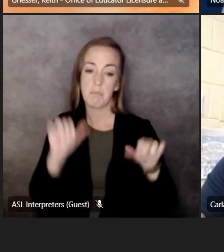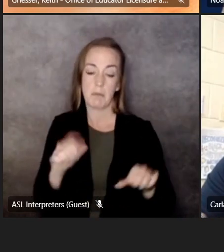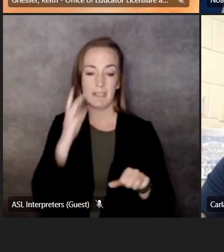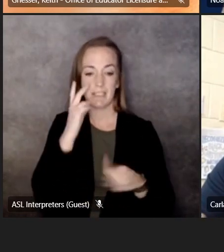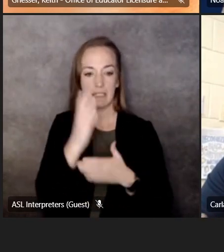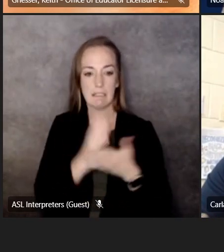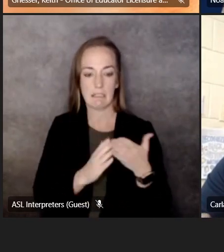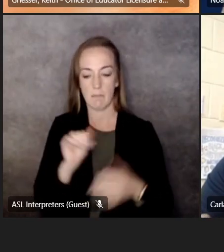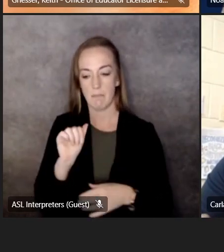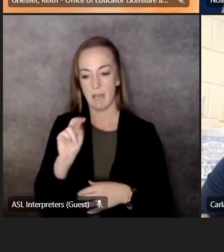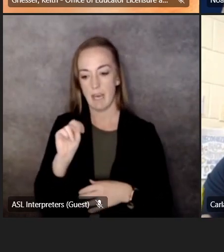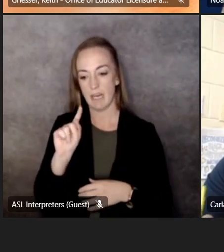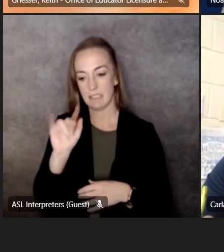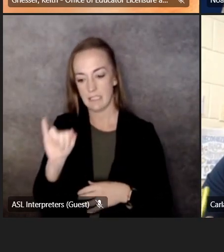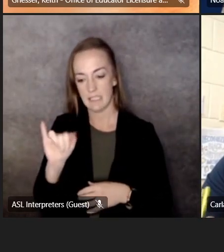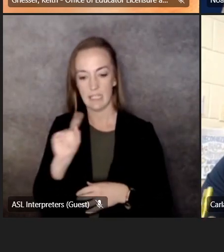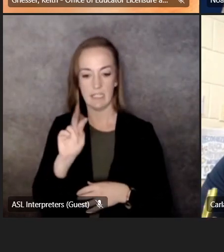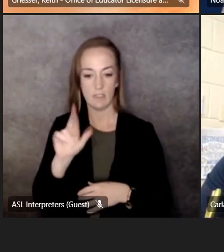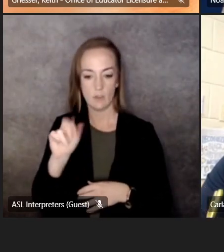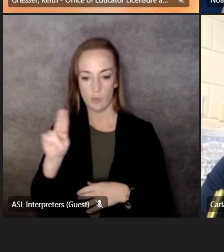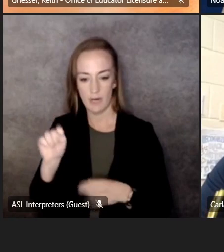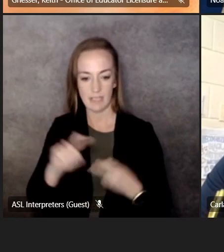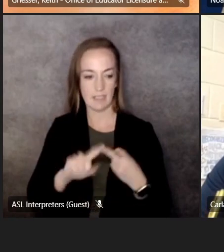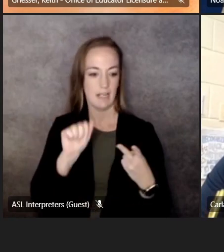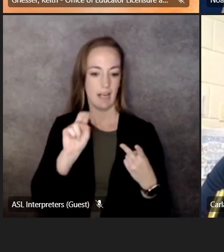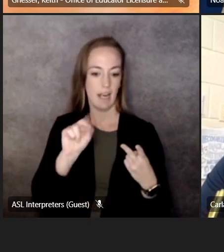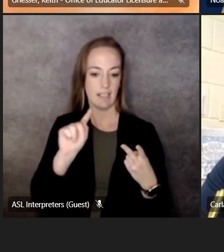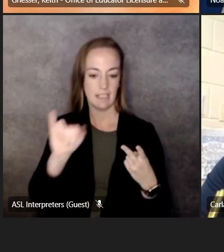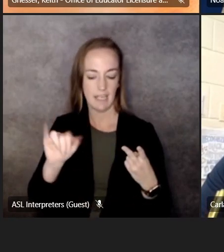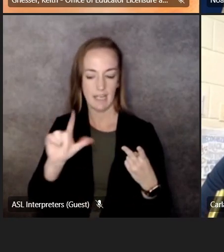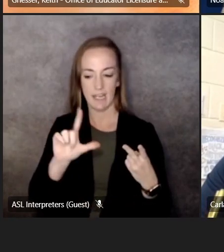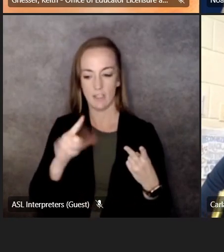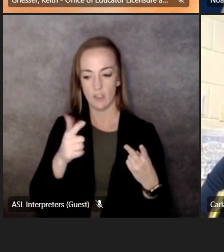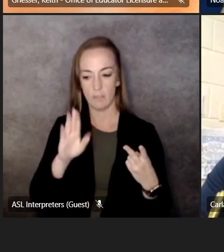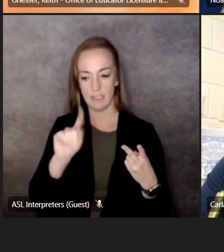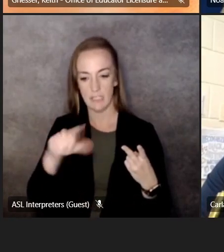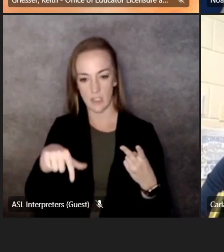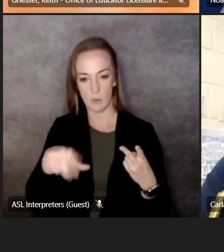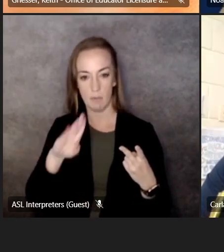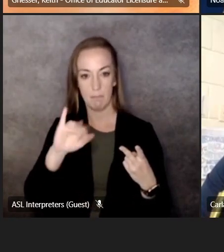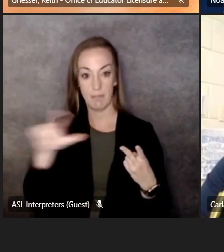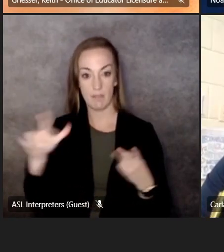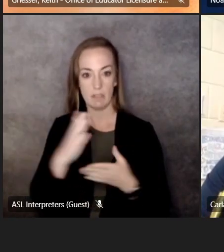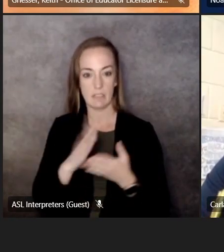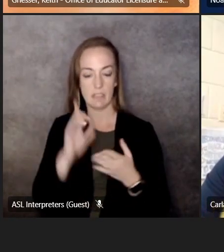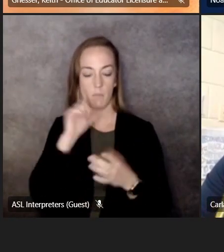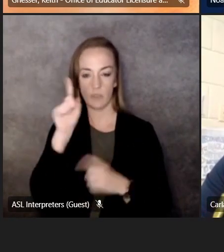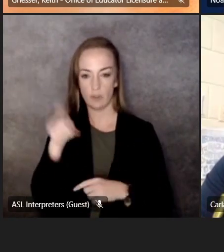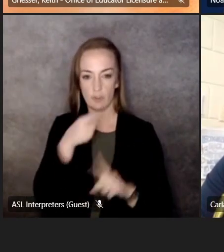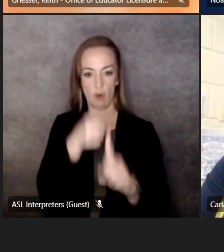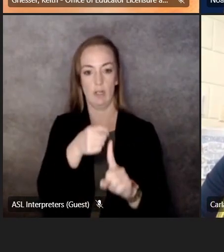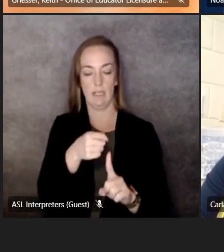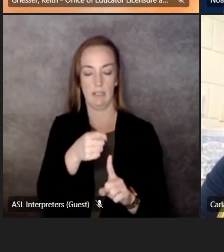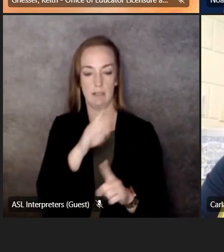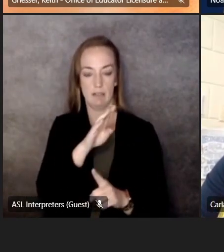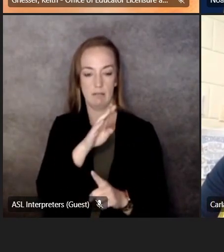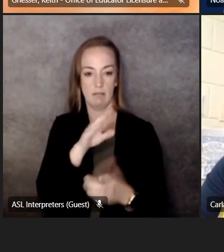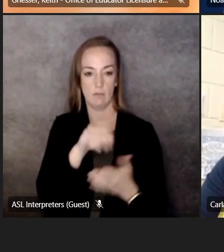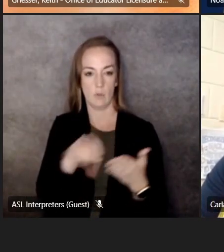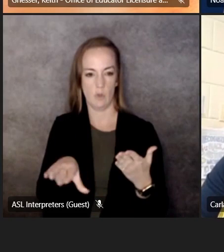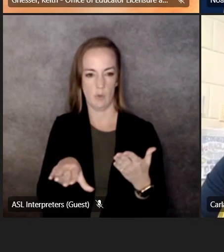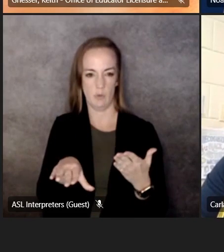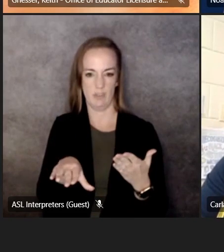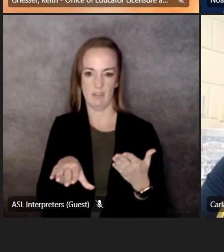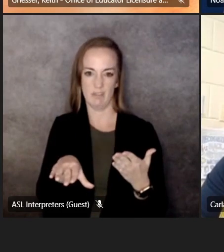anti-trans, anti-LGBTQ bills, some of those targeting students coming out this legislative